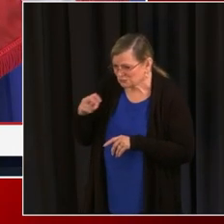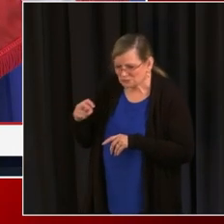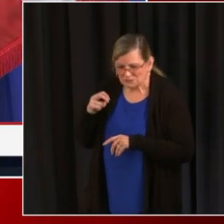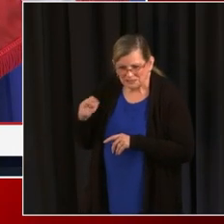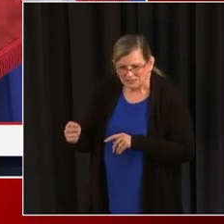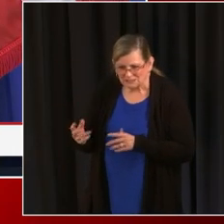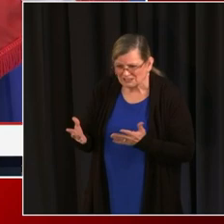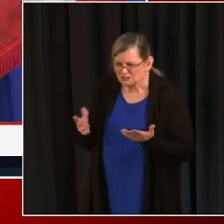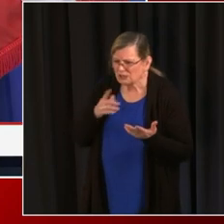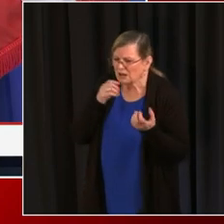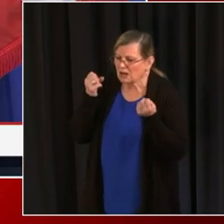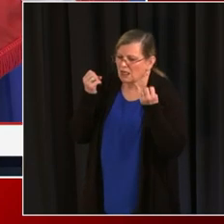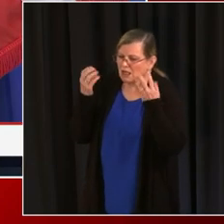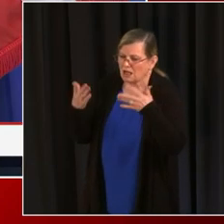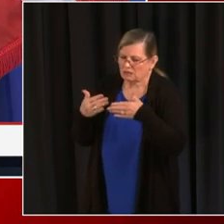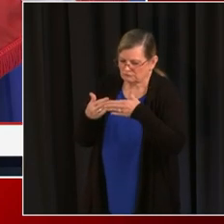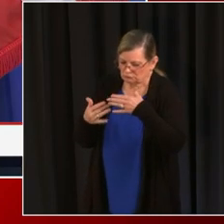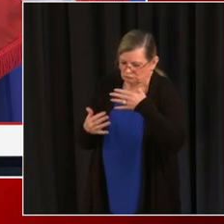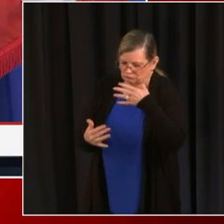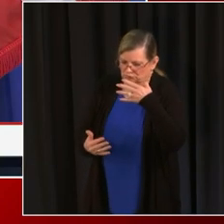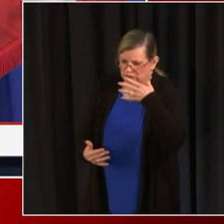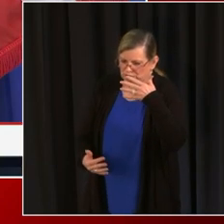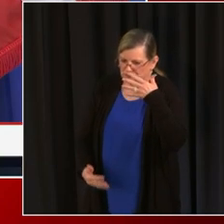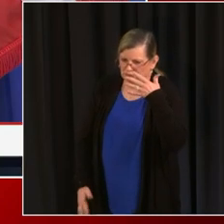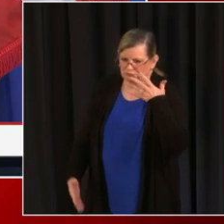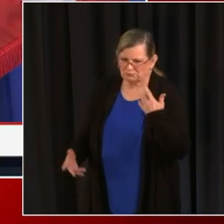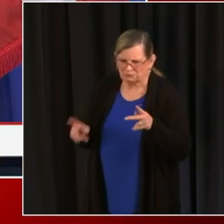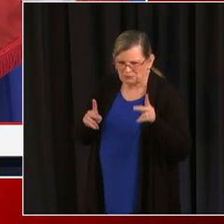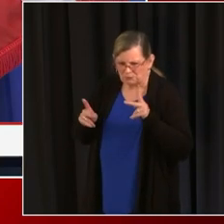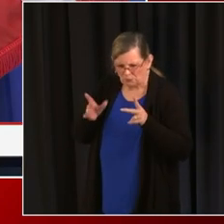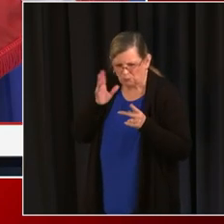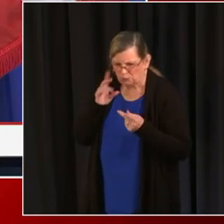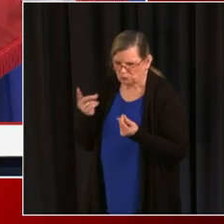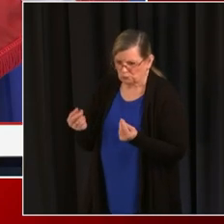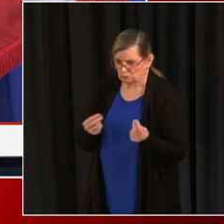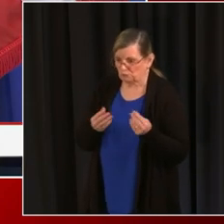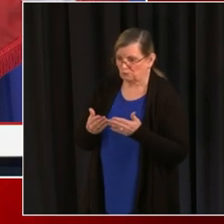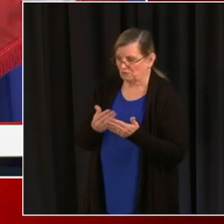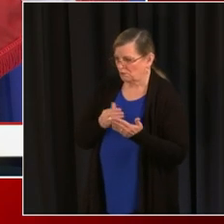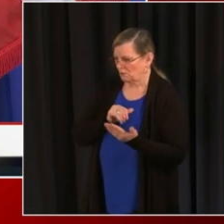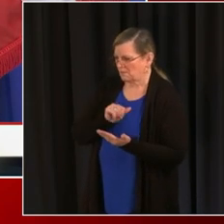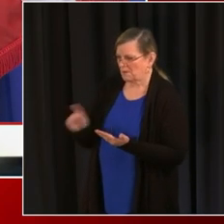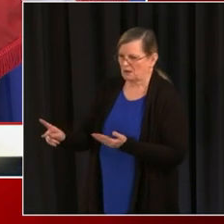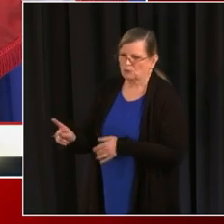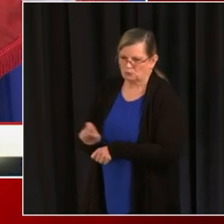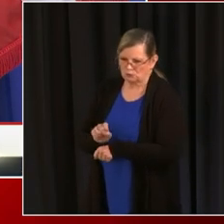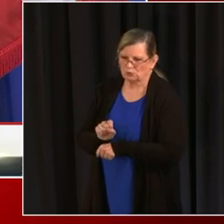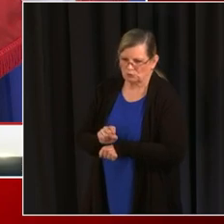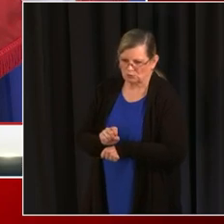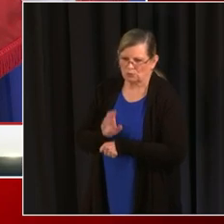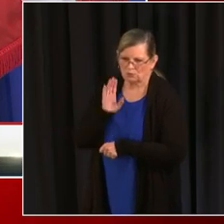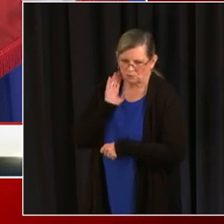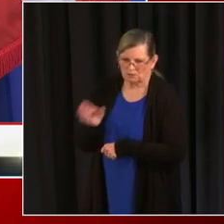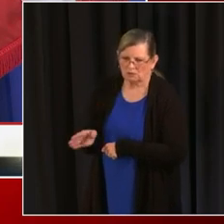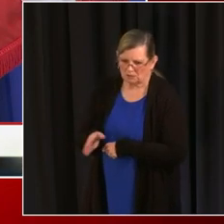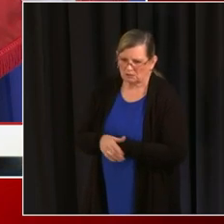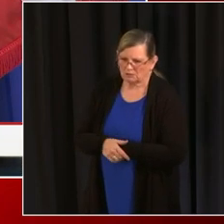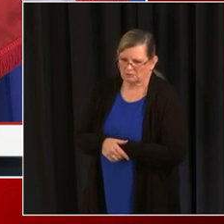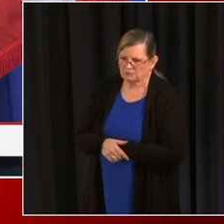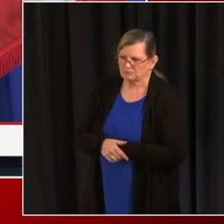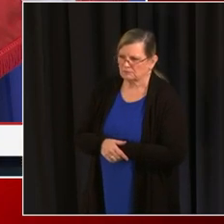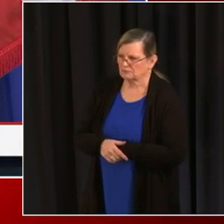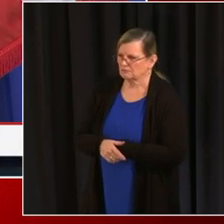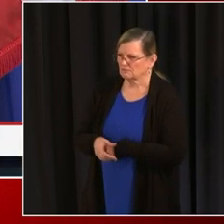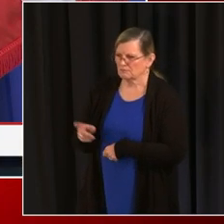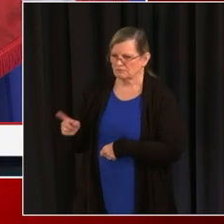transportation. So there are a lot of things that people are going to do as they phase back into the